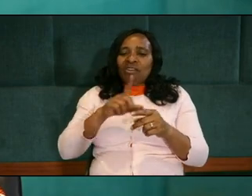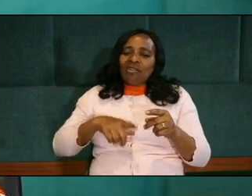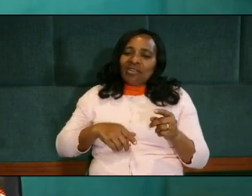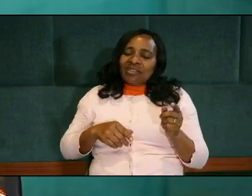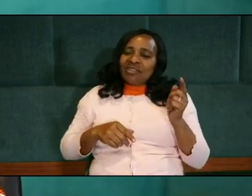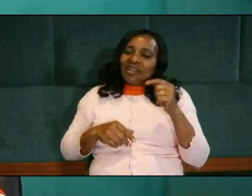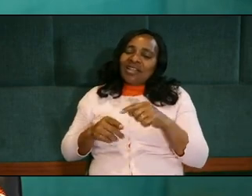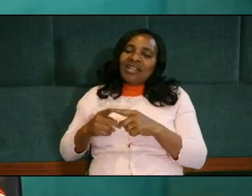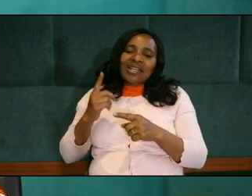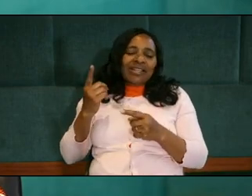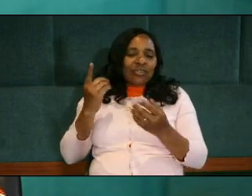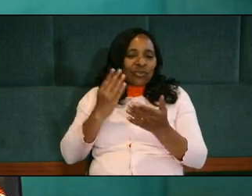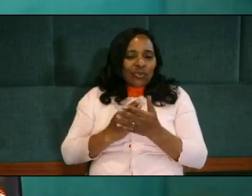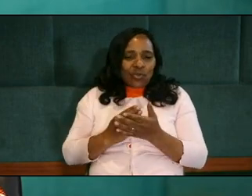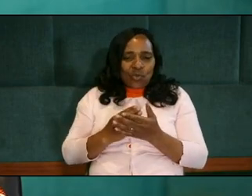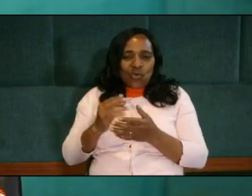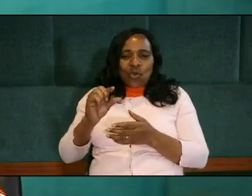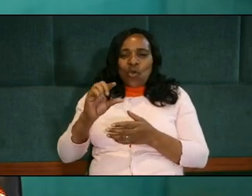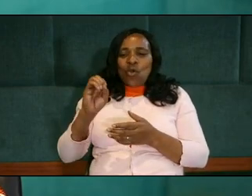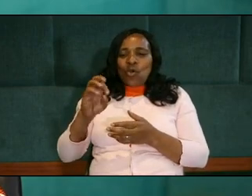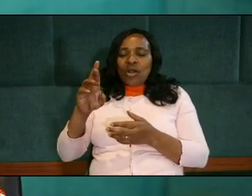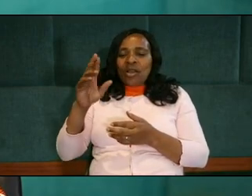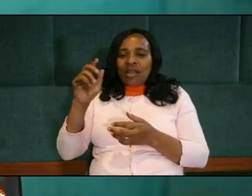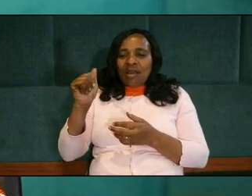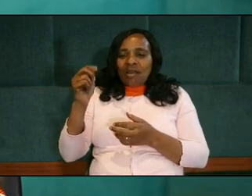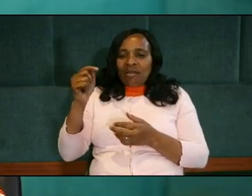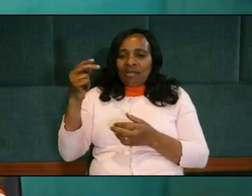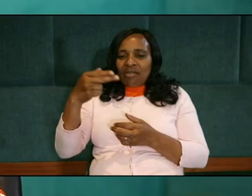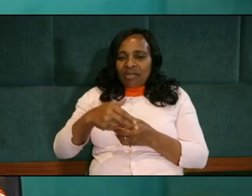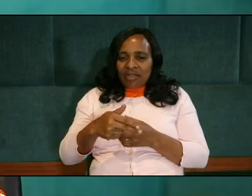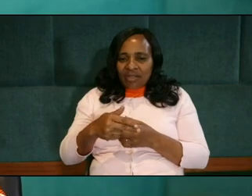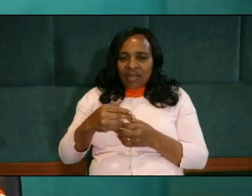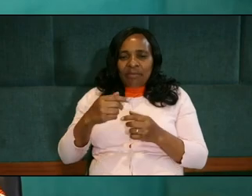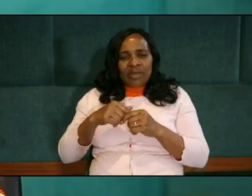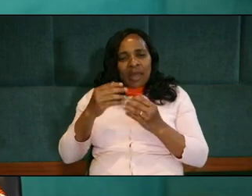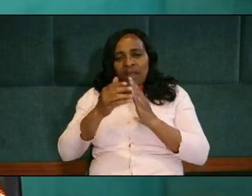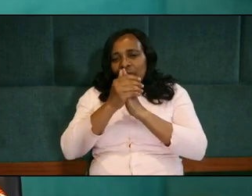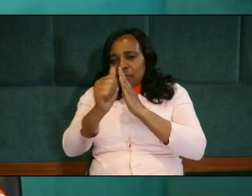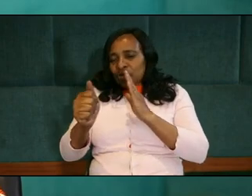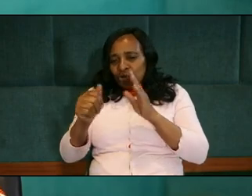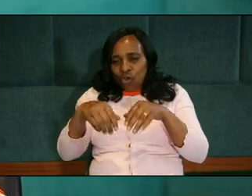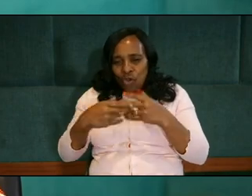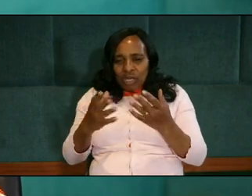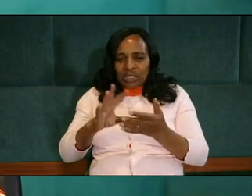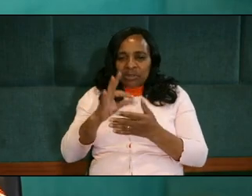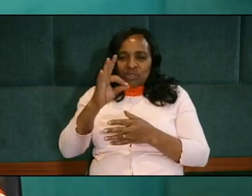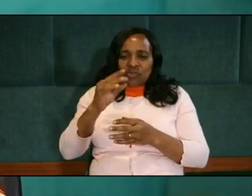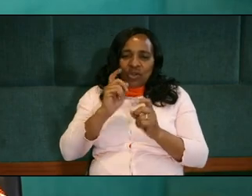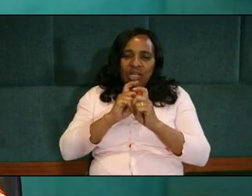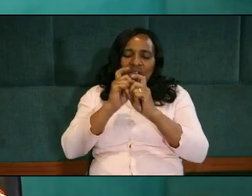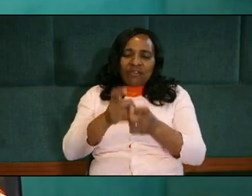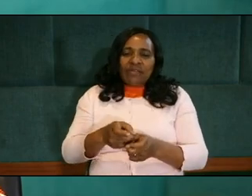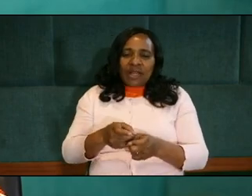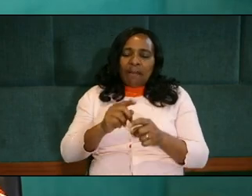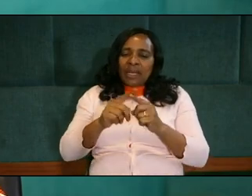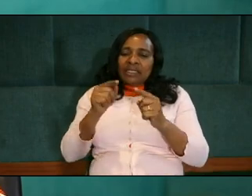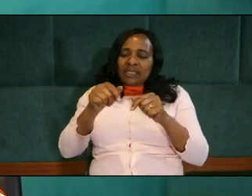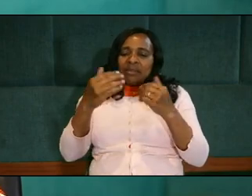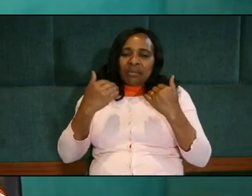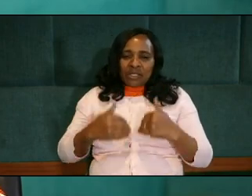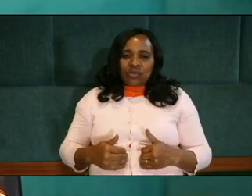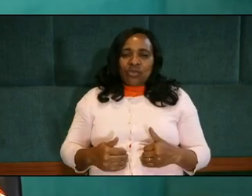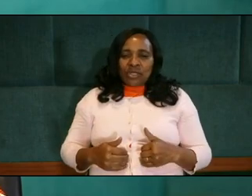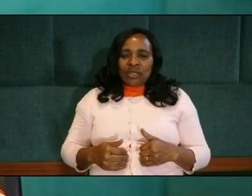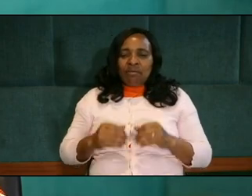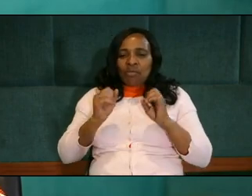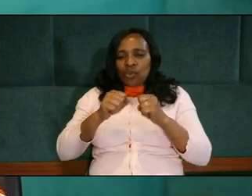he killed Goliath, even though people thought he never could. So I don't know if it's a talent or a spiritual gift, but there's that person. I know you can think of